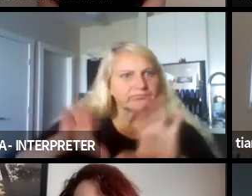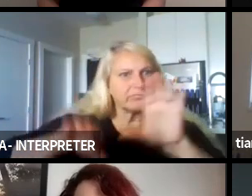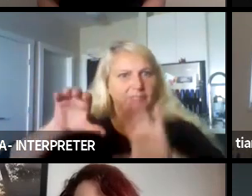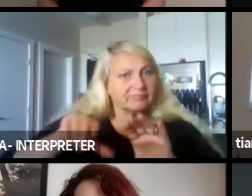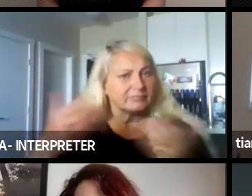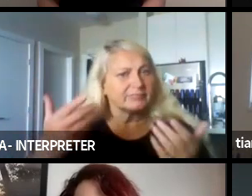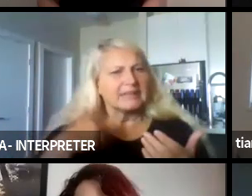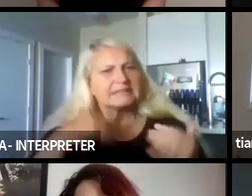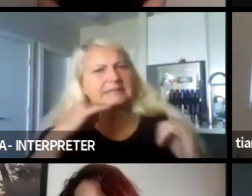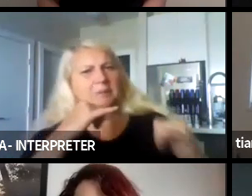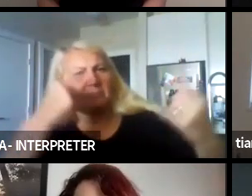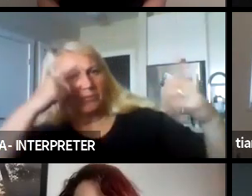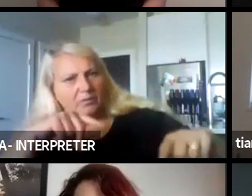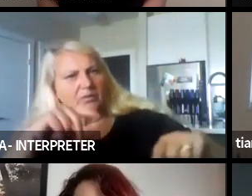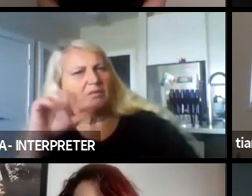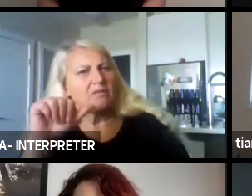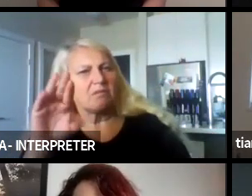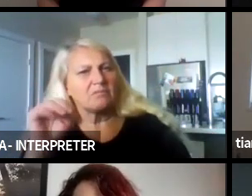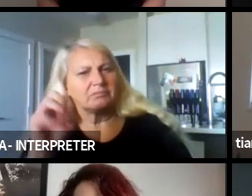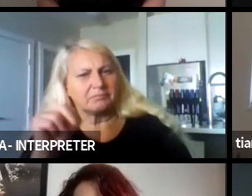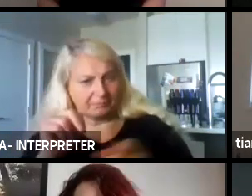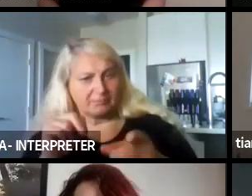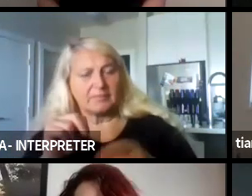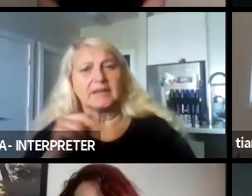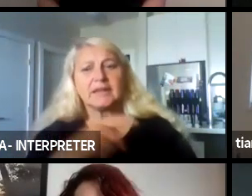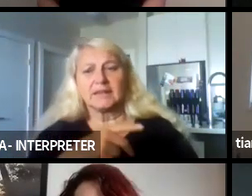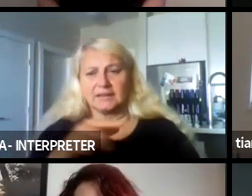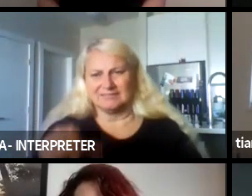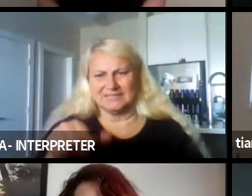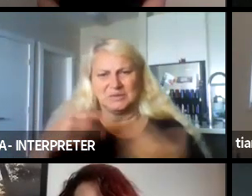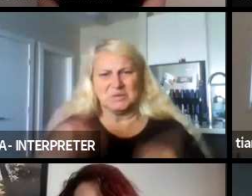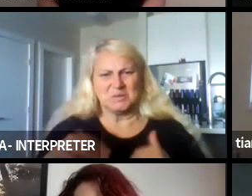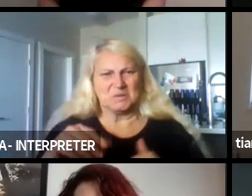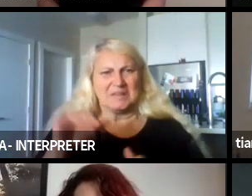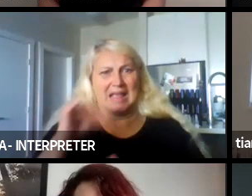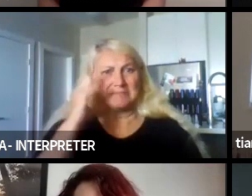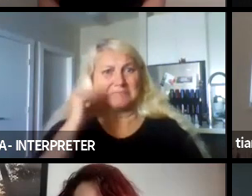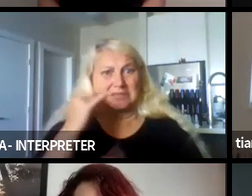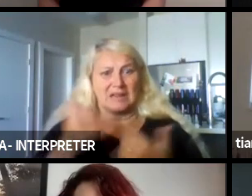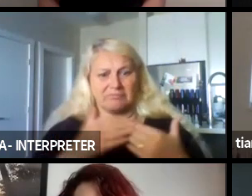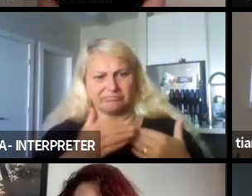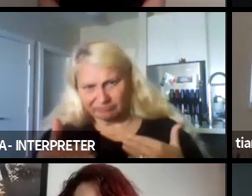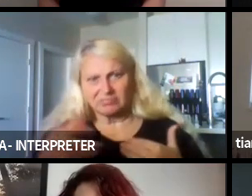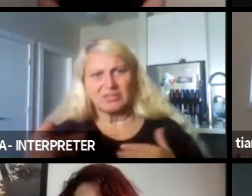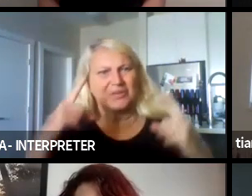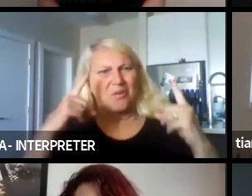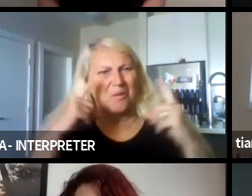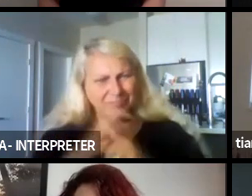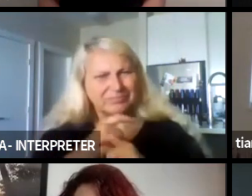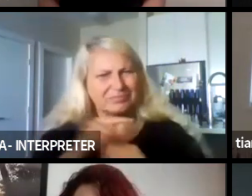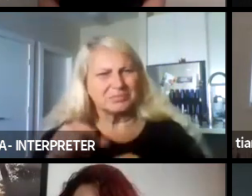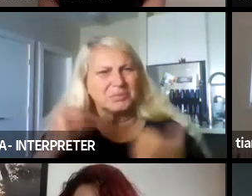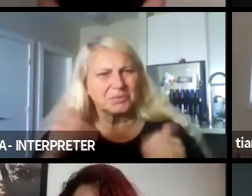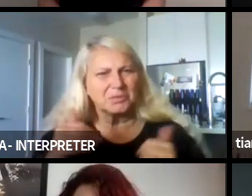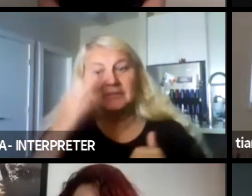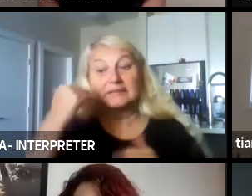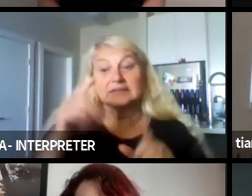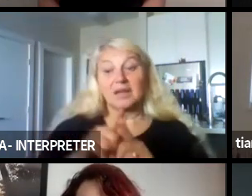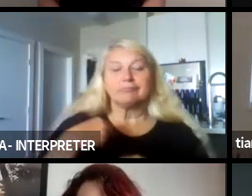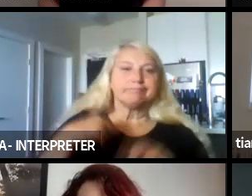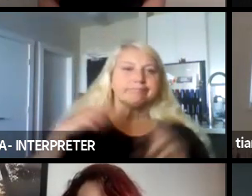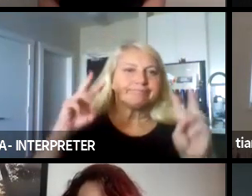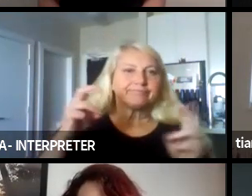kind of like complicated experience of the situation right now, because we, as Crips, we tend to, as disabled folks, we tend